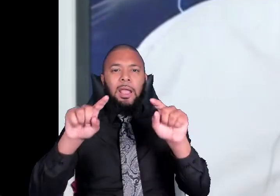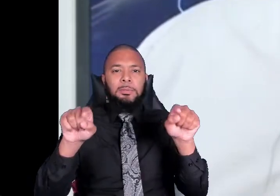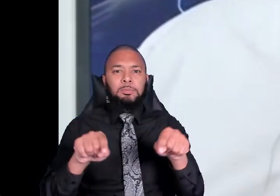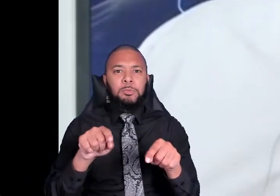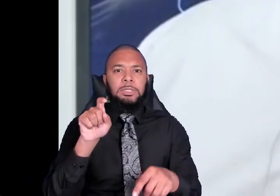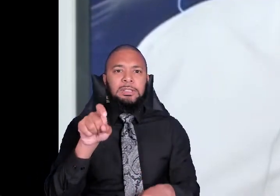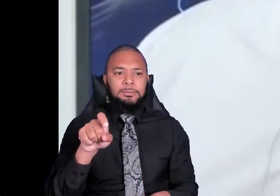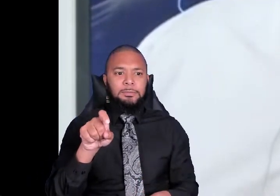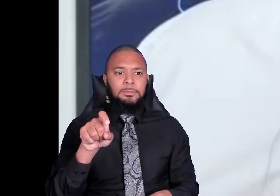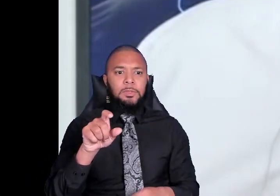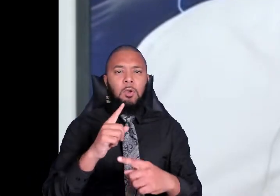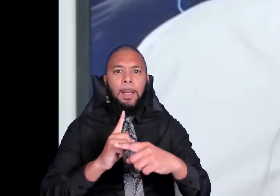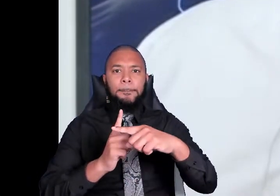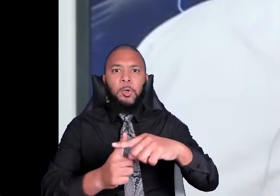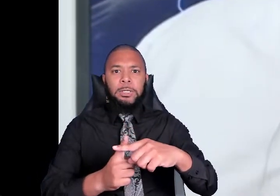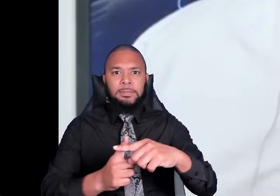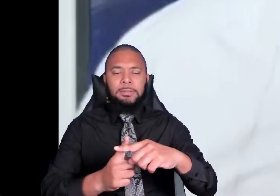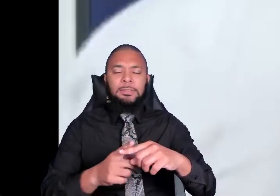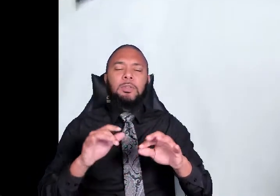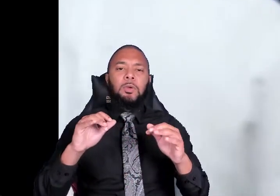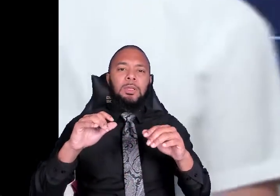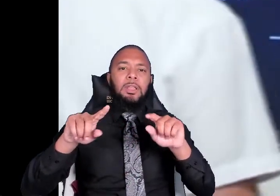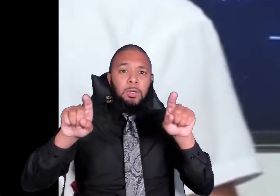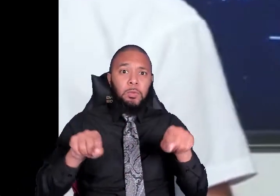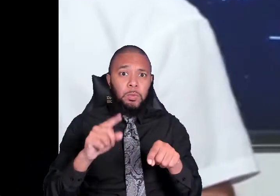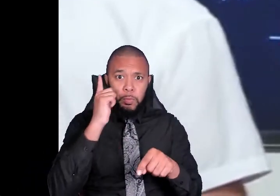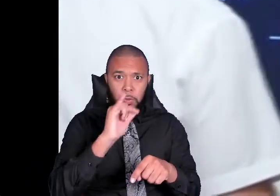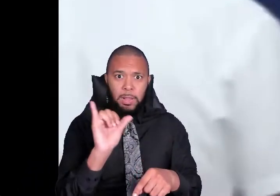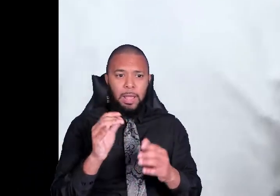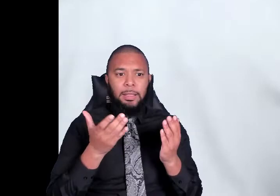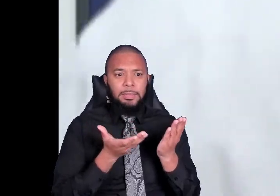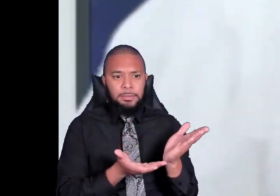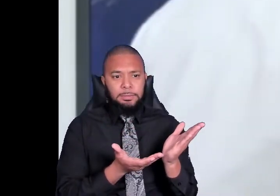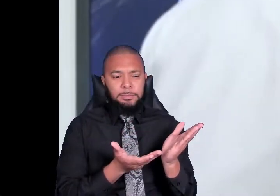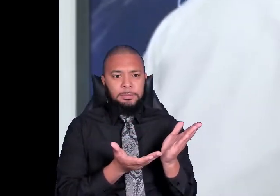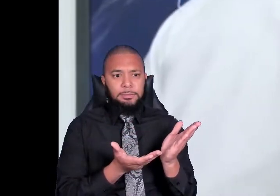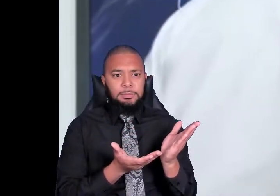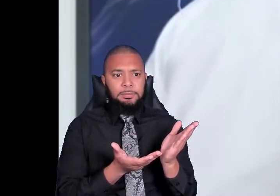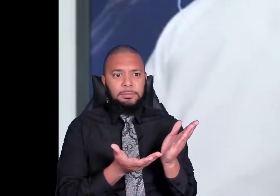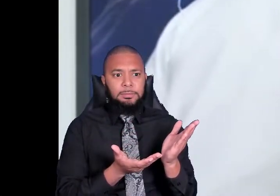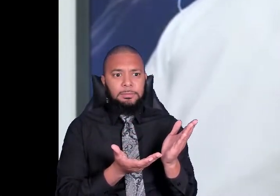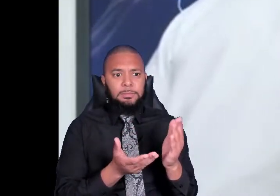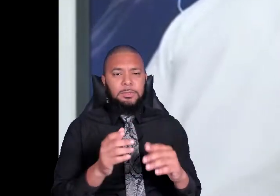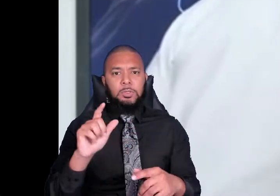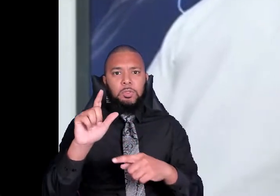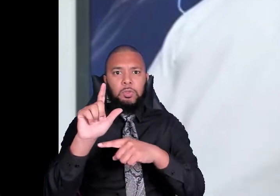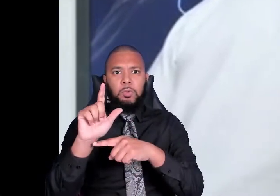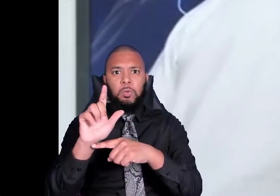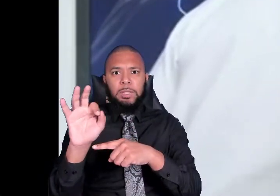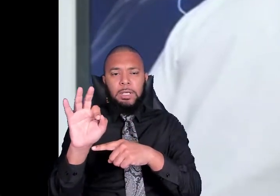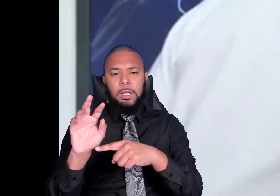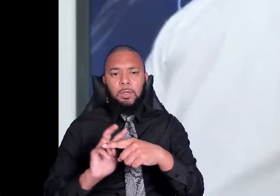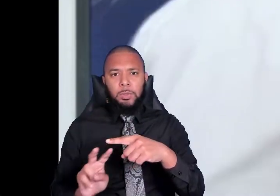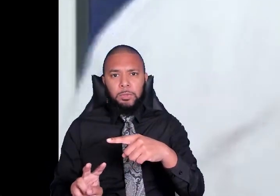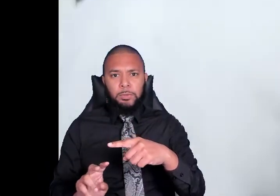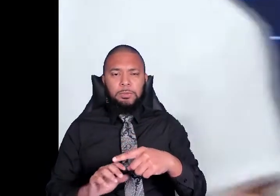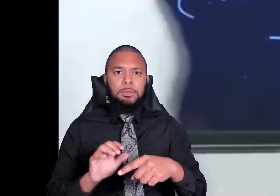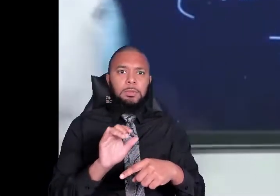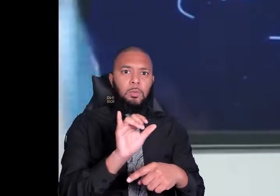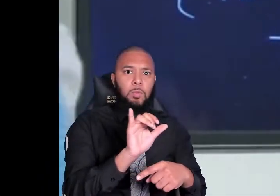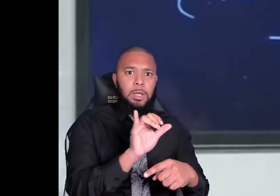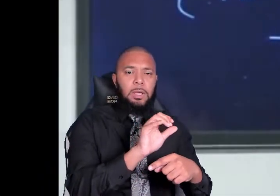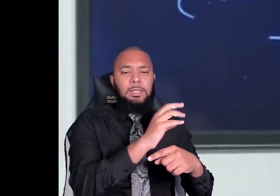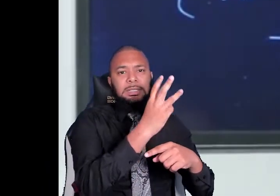x-coordinate first, so our solution would look like this. X is 29 22s, and y is 16